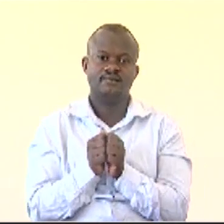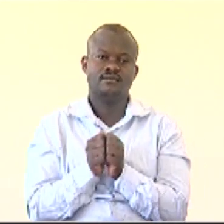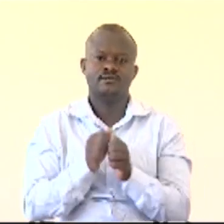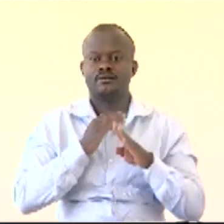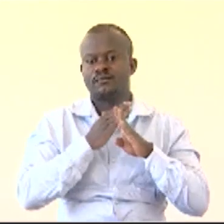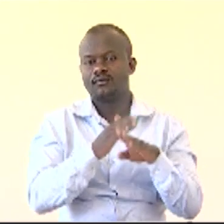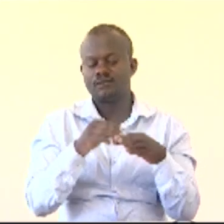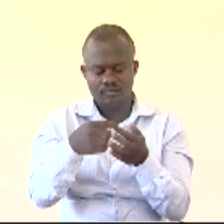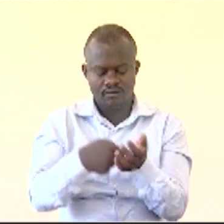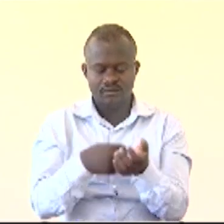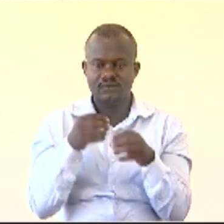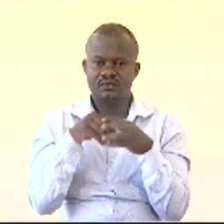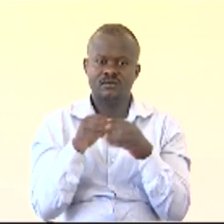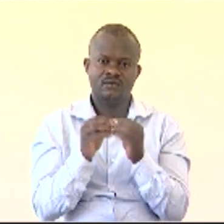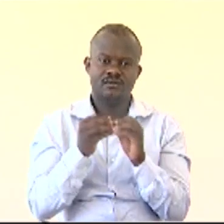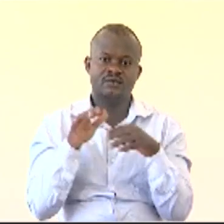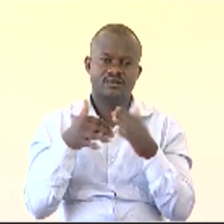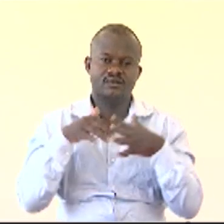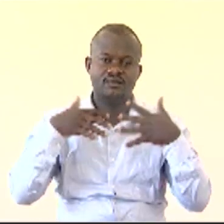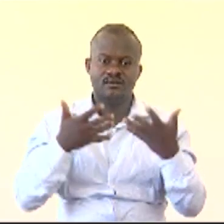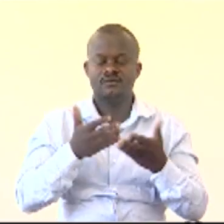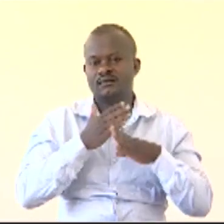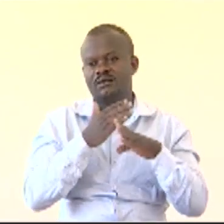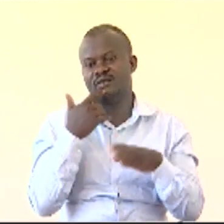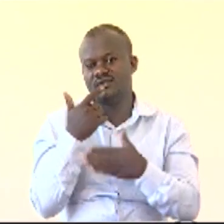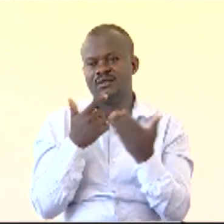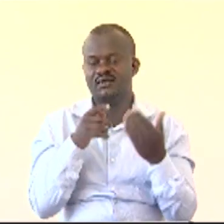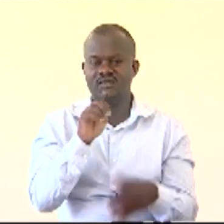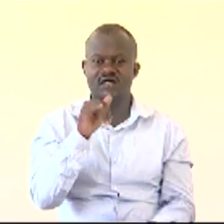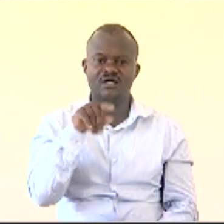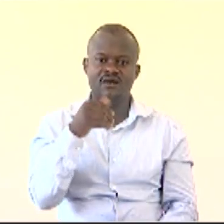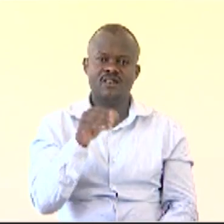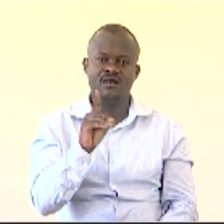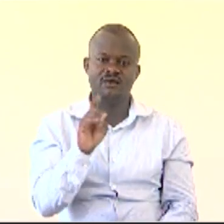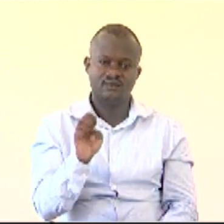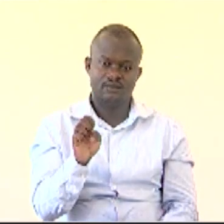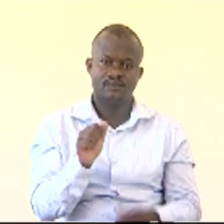and treatment. There are a number of ways how we can prevent yourself from this typhoid.